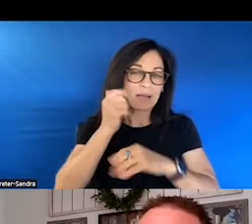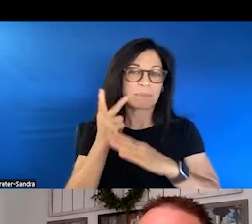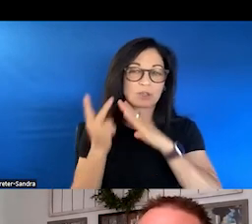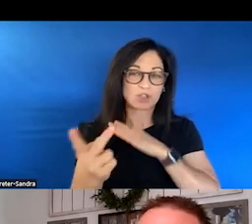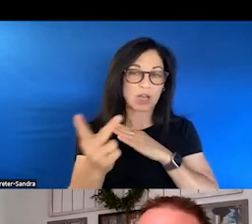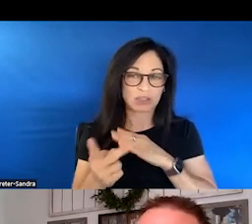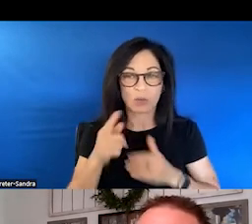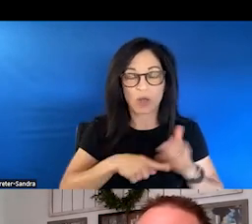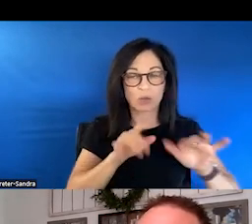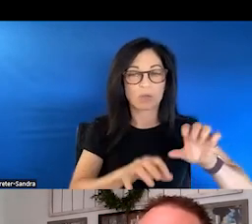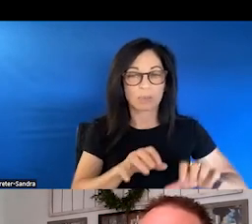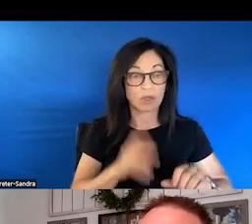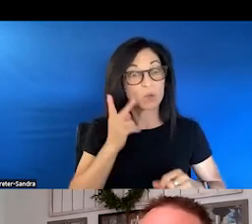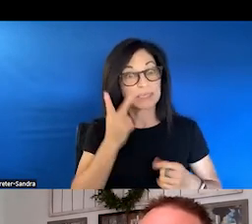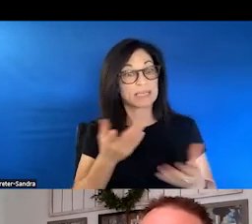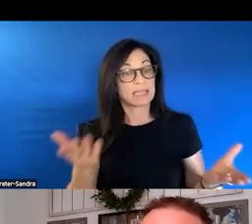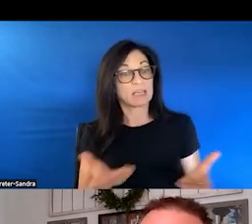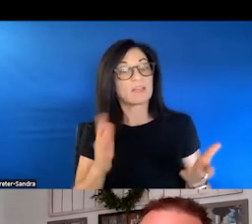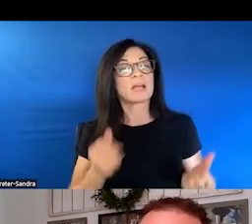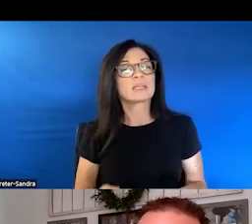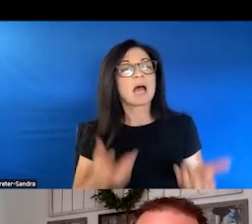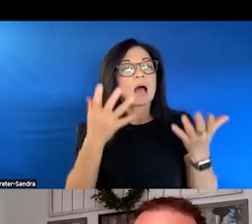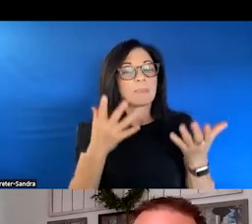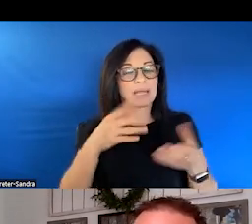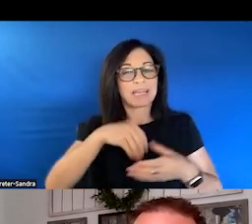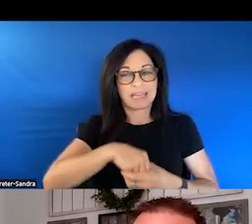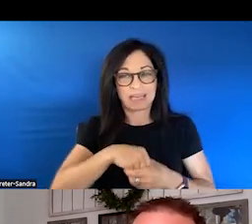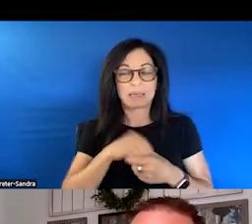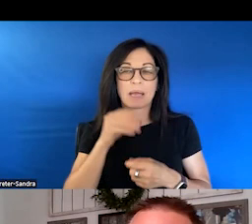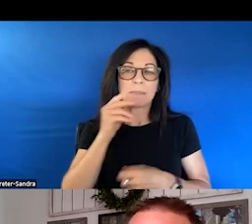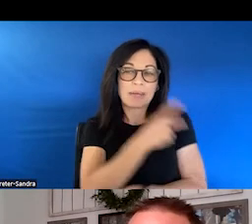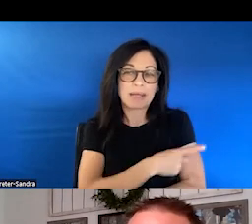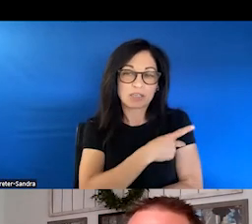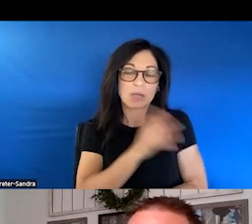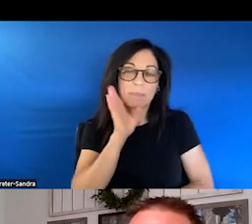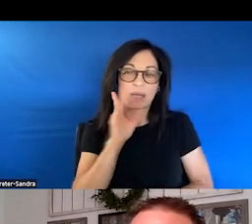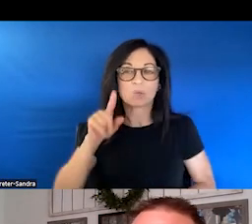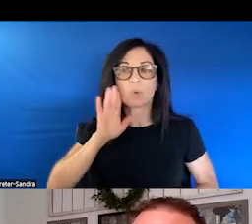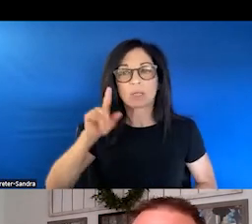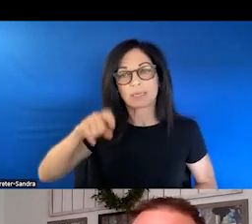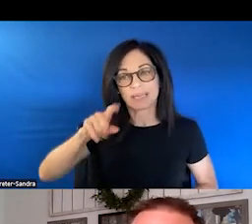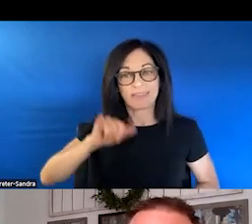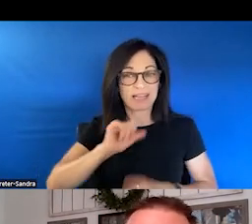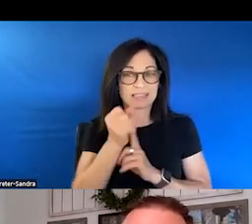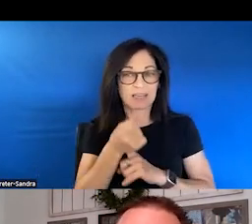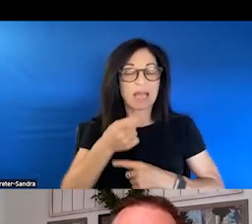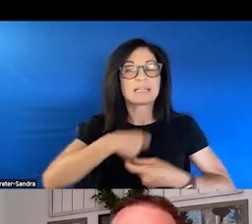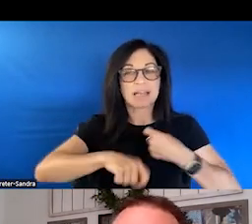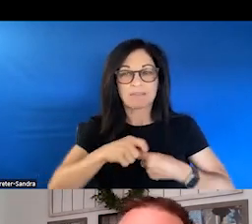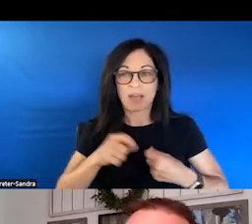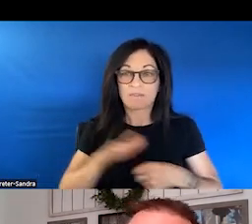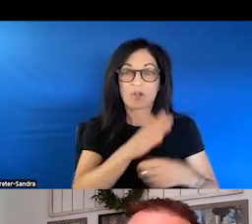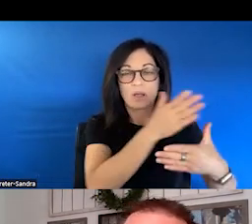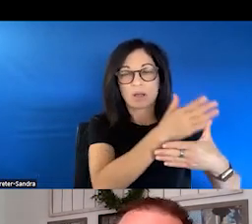actually says then in this case, this is how many inpatient beds we think you're going to need in that scenario as opposed to a full continuum. This